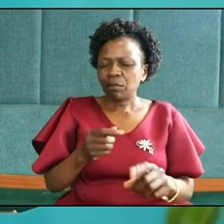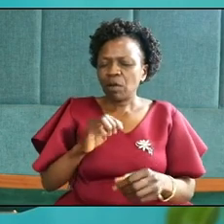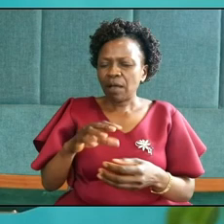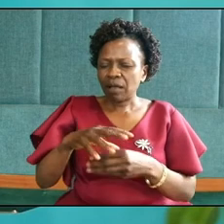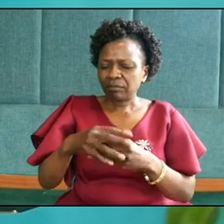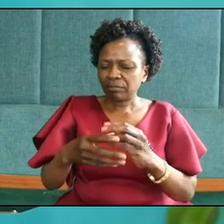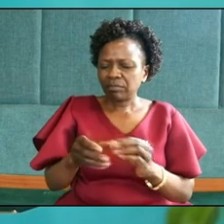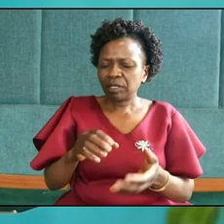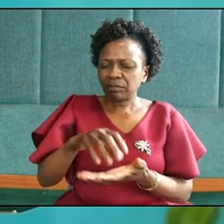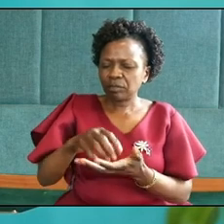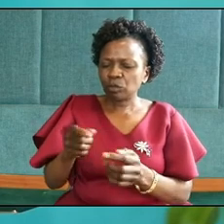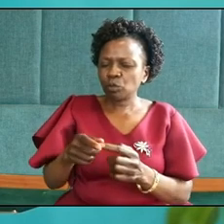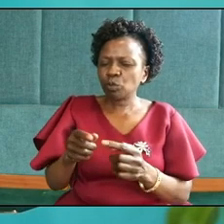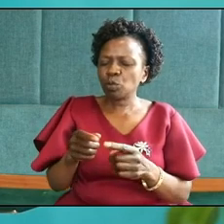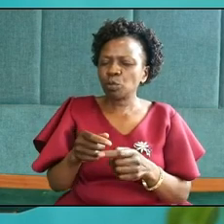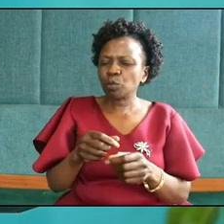zones to notice